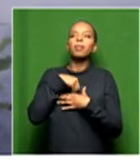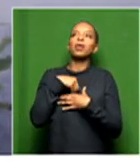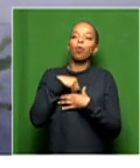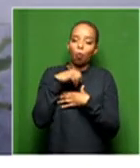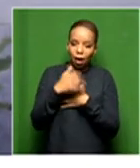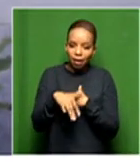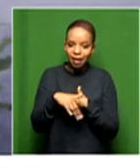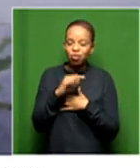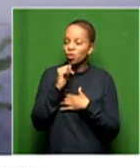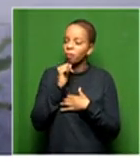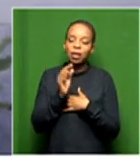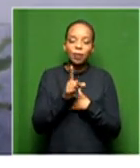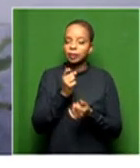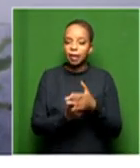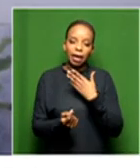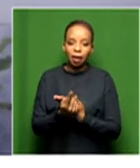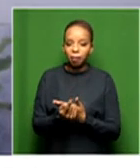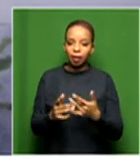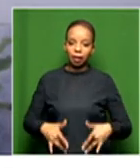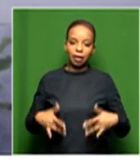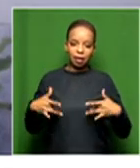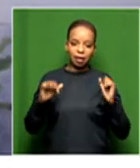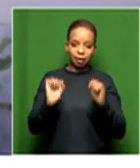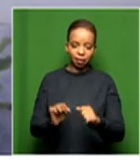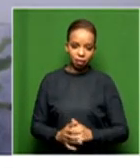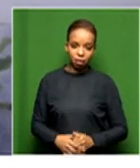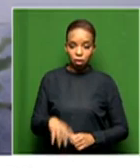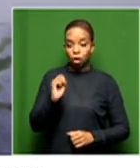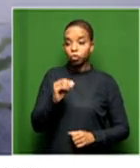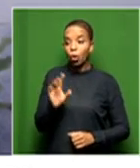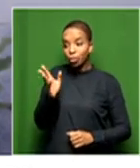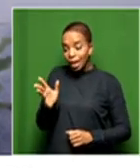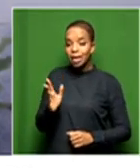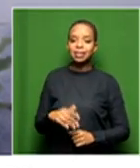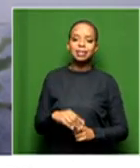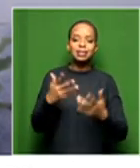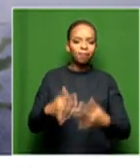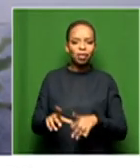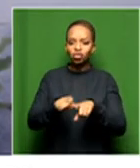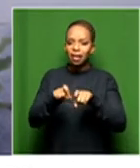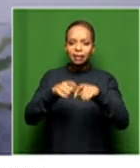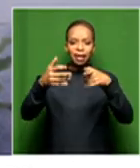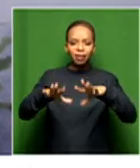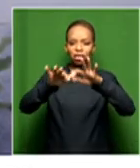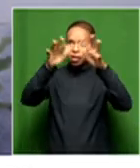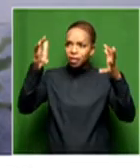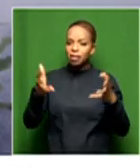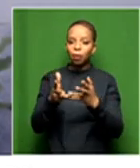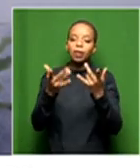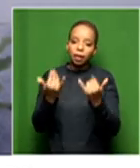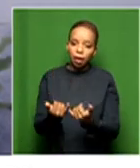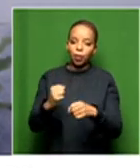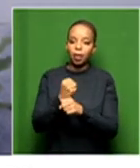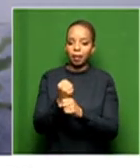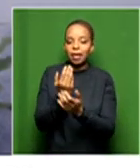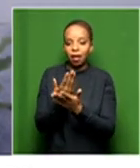what's happening on the outside. So these are powerful tools that have been tested empirically around the world, and they're just being made available in this